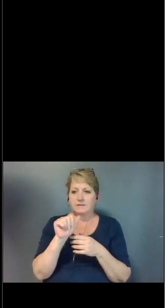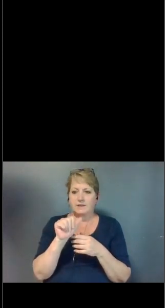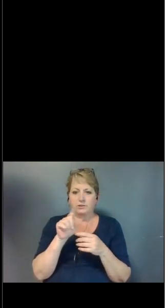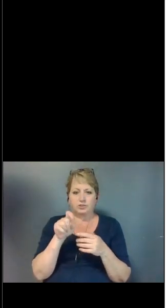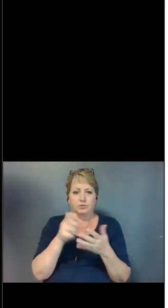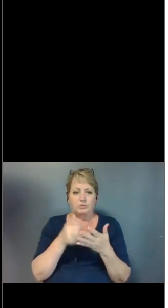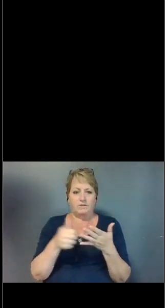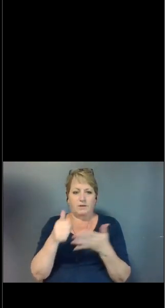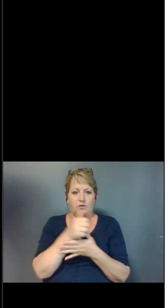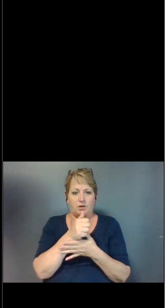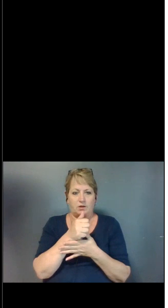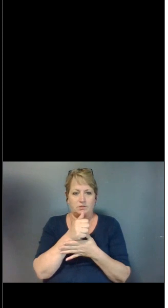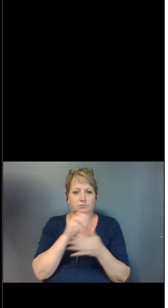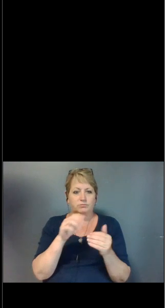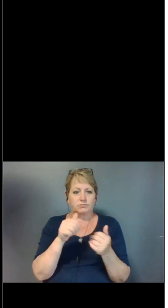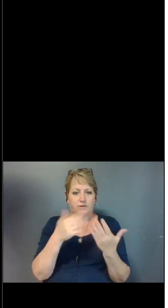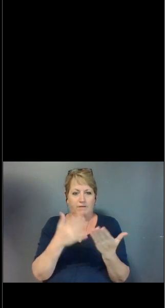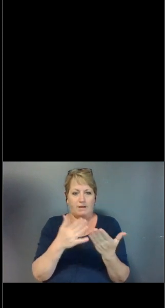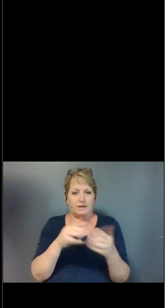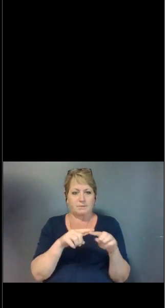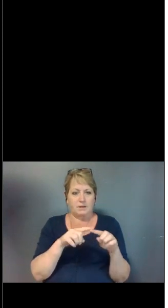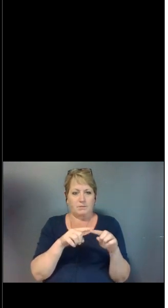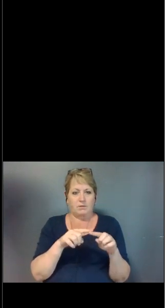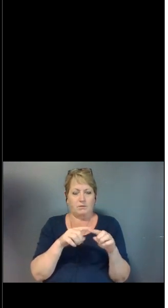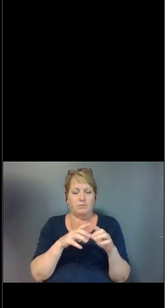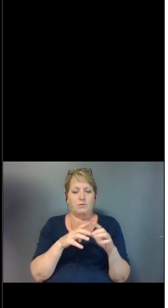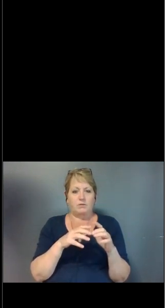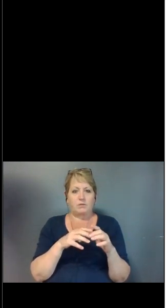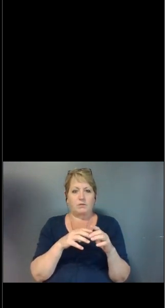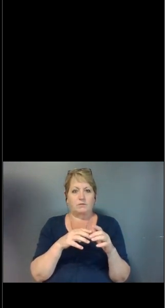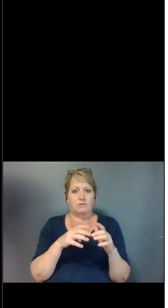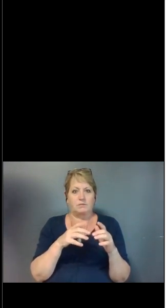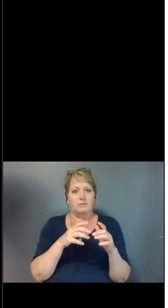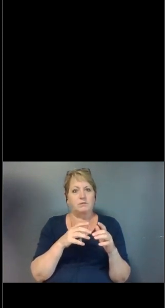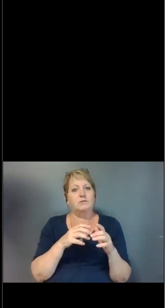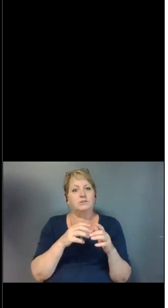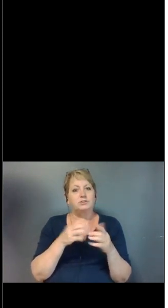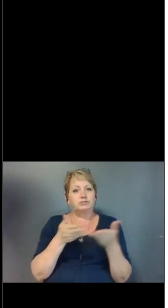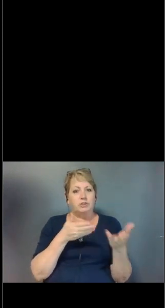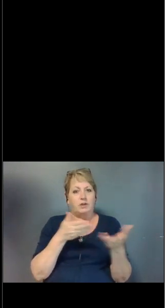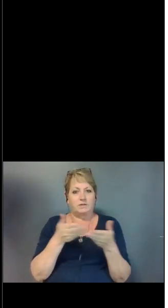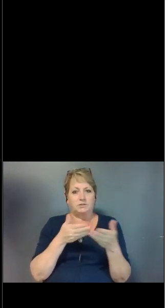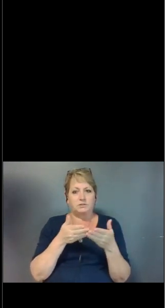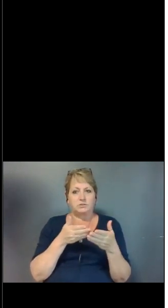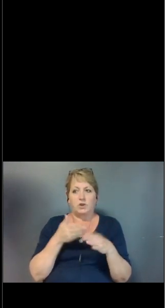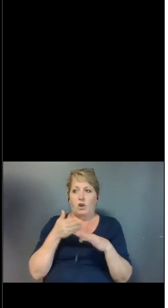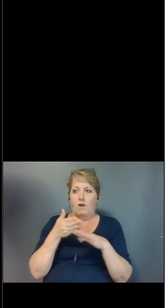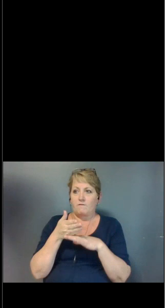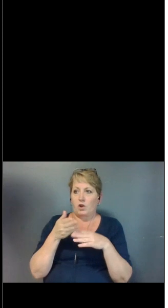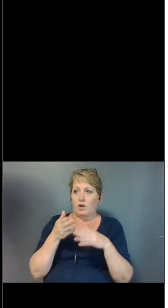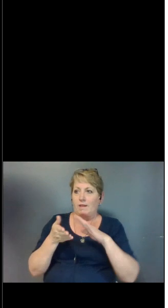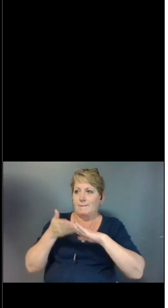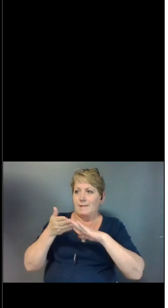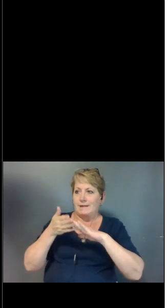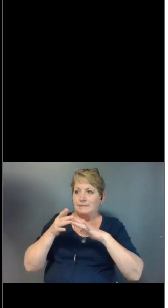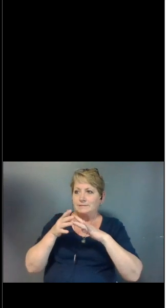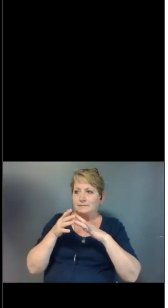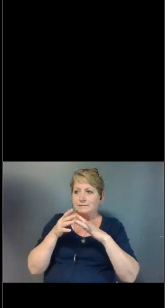providing dependable and timely service to those people who are transit dependent over the maintenance and expansion of express